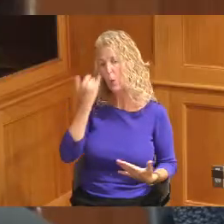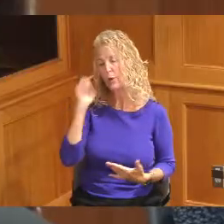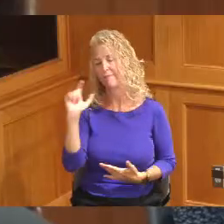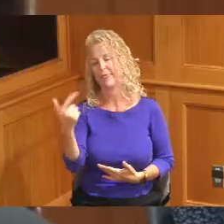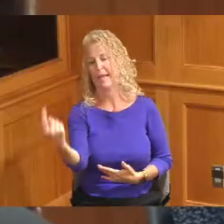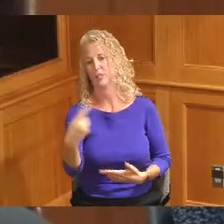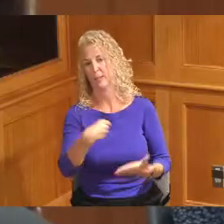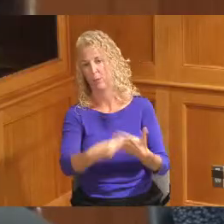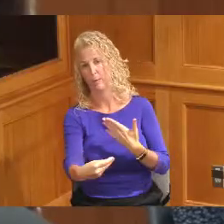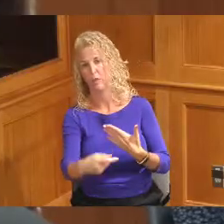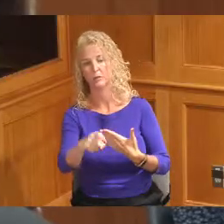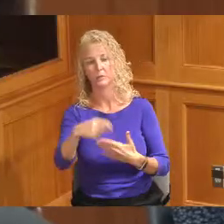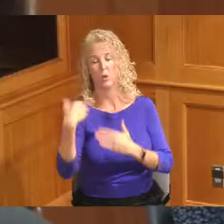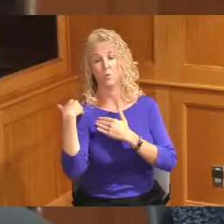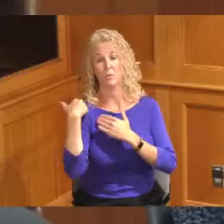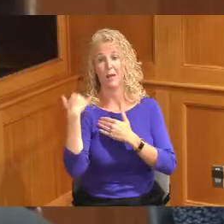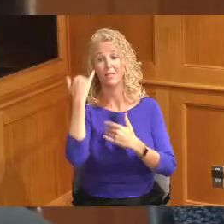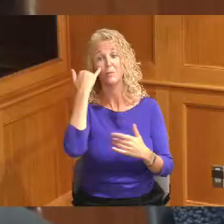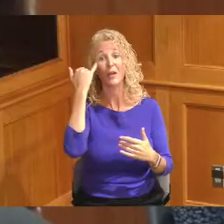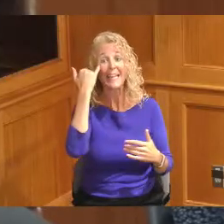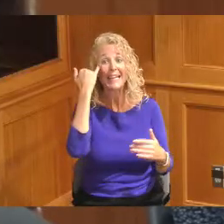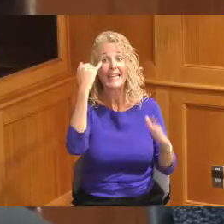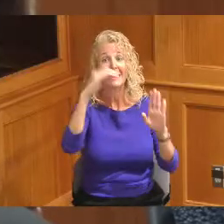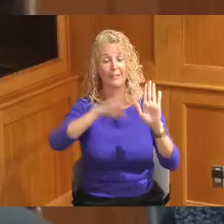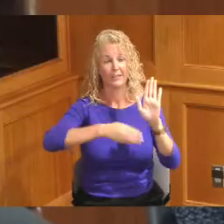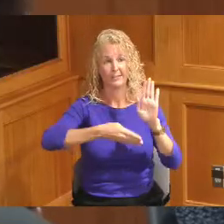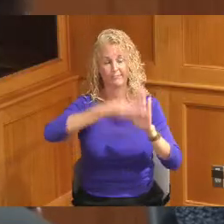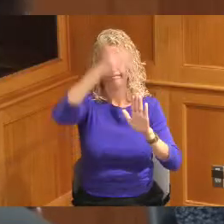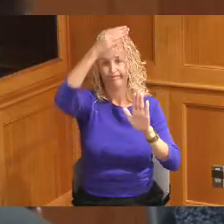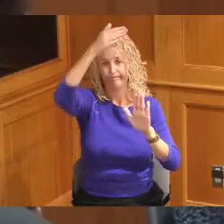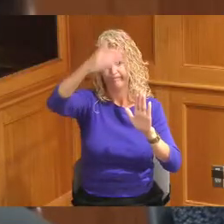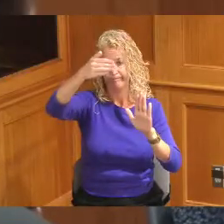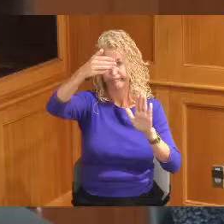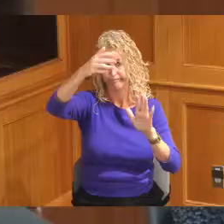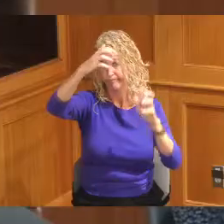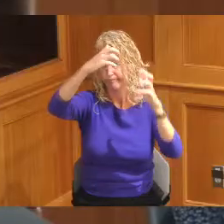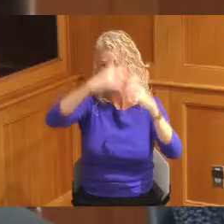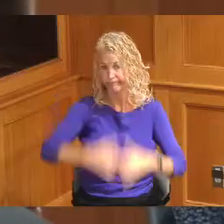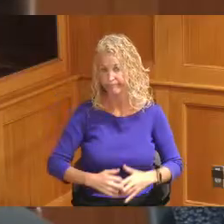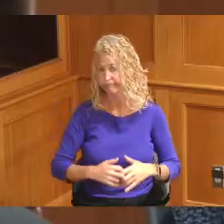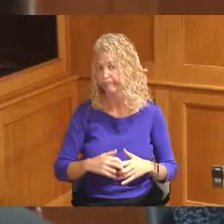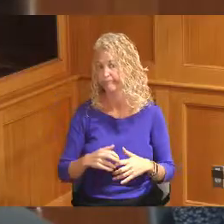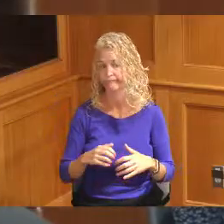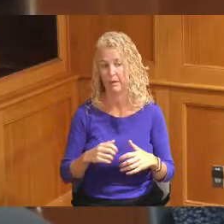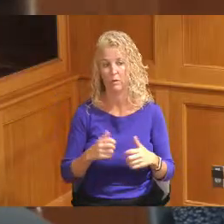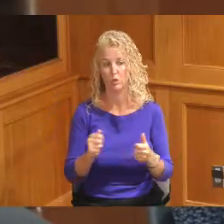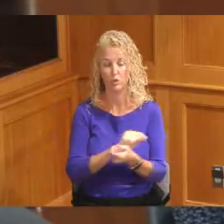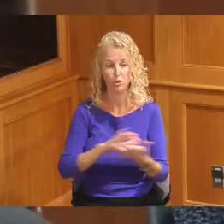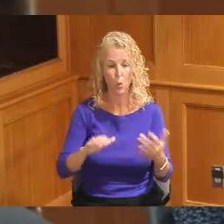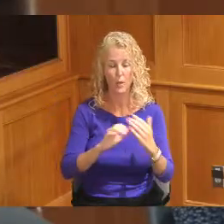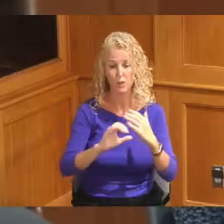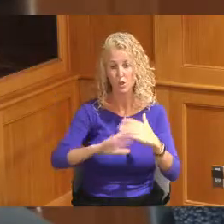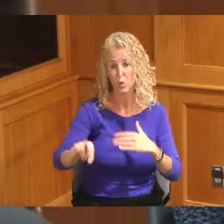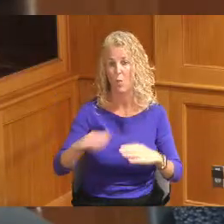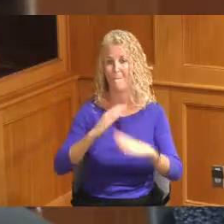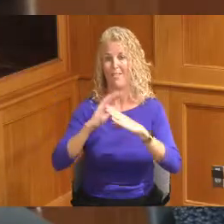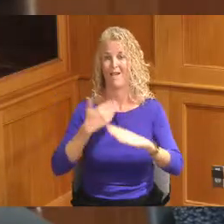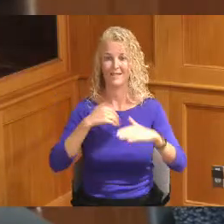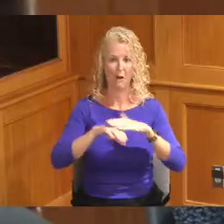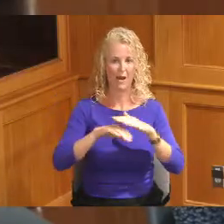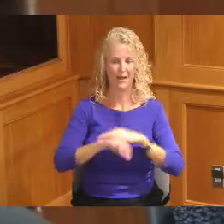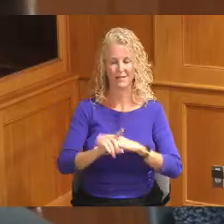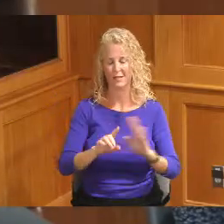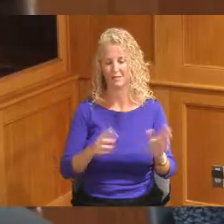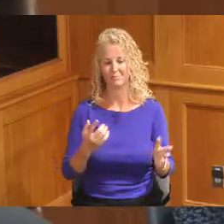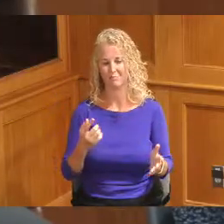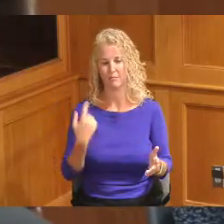owner to be responsible for any damage that does occur to the sewer or due to impeding MSD's access. But again, we think that highly